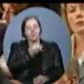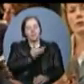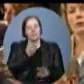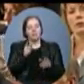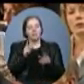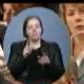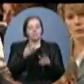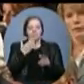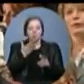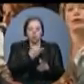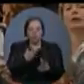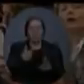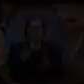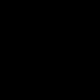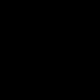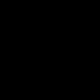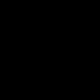magnificent men and women of the Canadian Forces. Thank